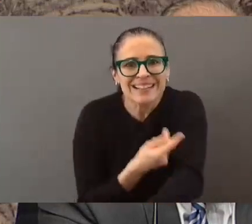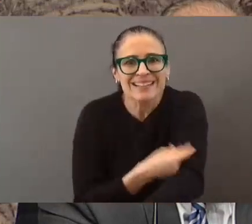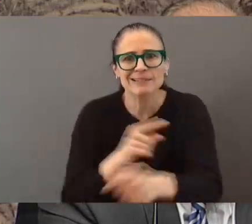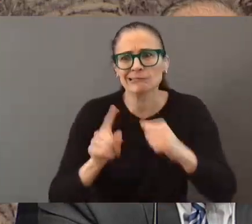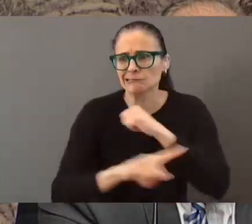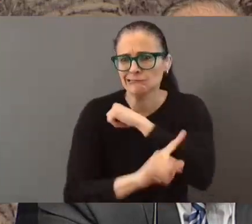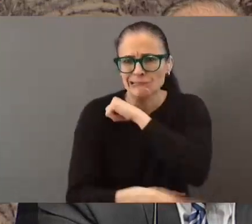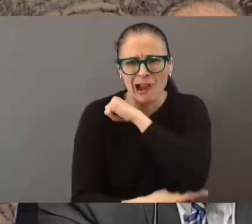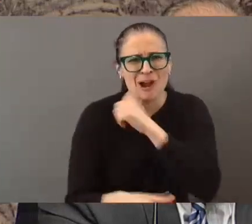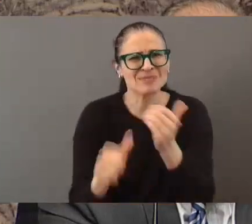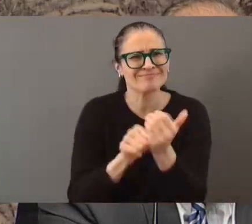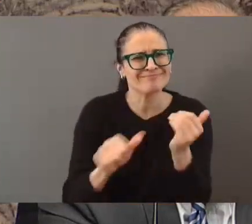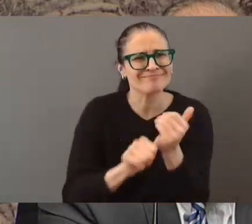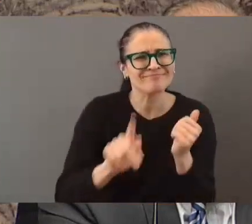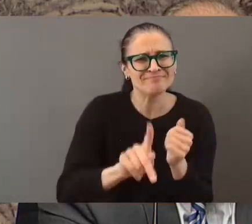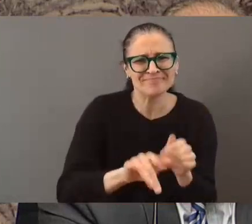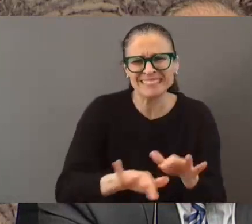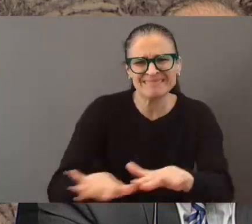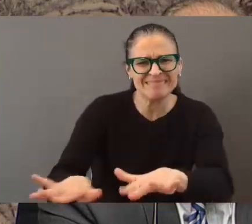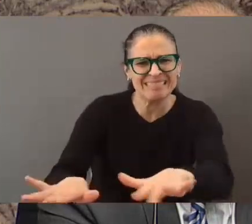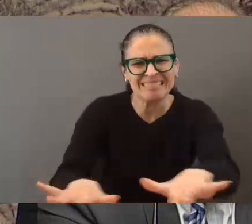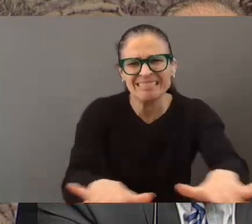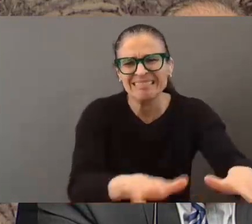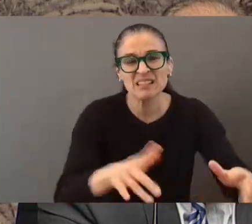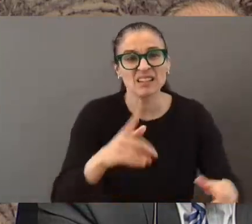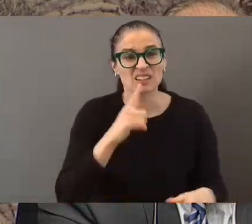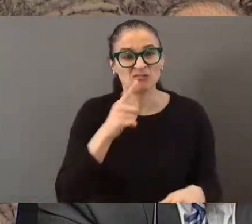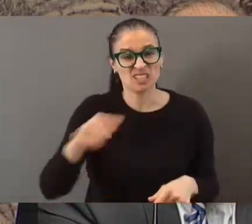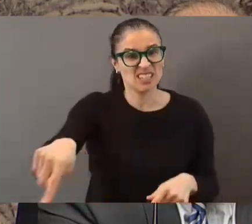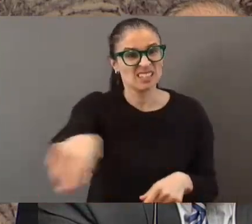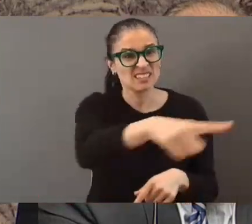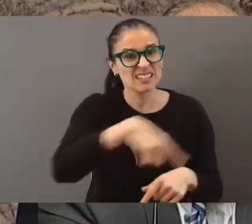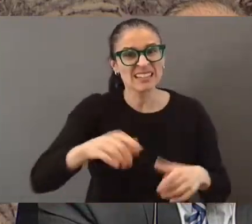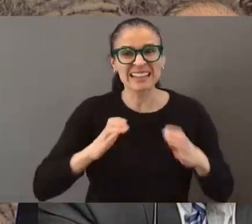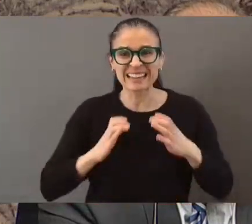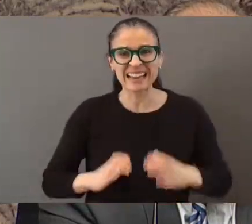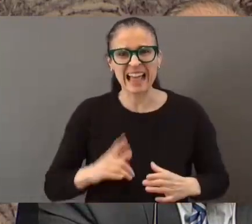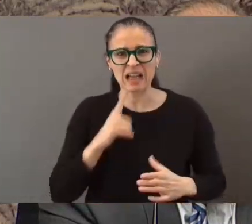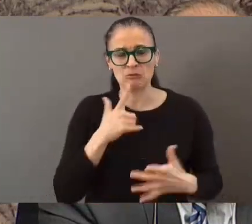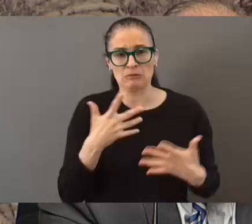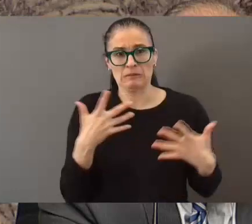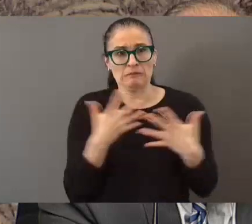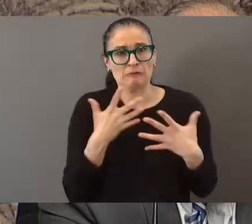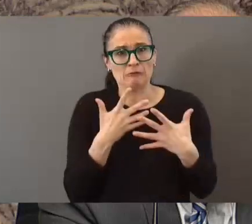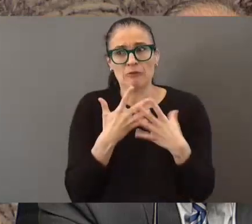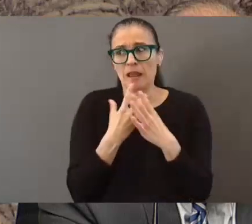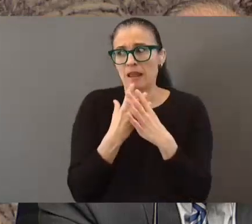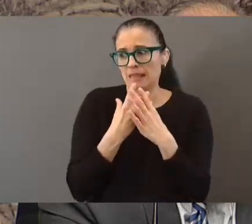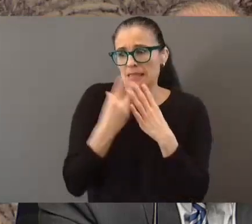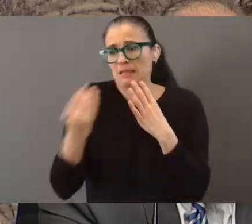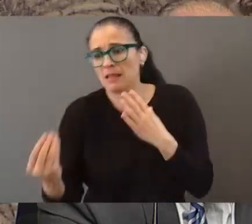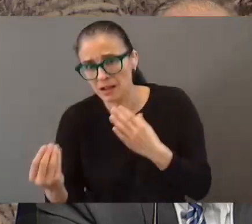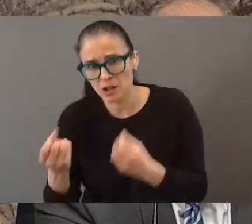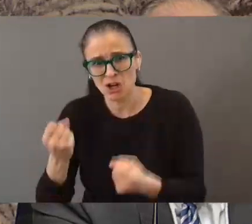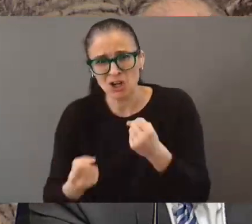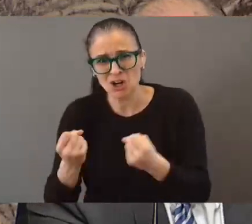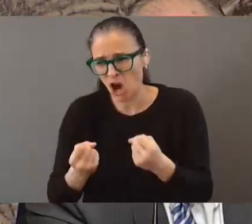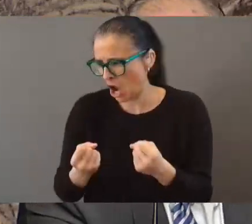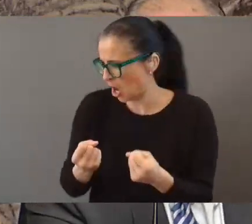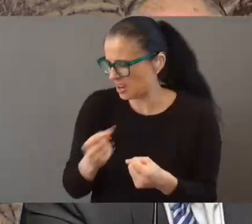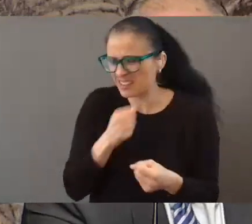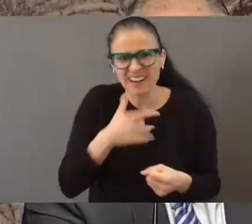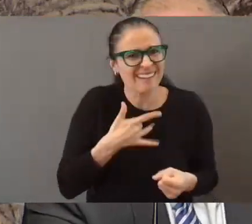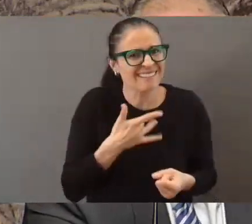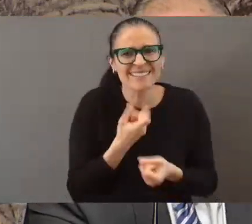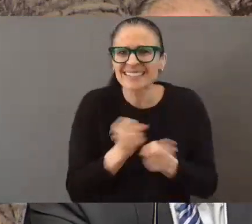Clients are afraid to get out of their cars. No one feels safe. When will this government